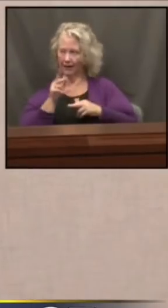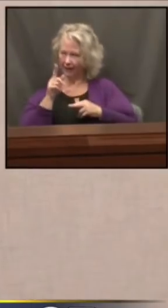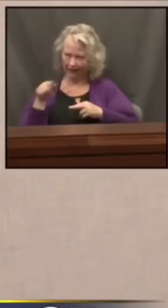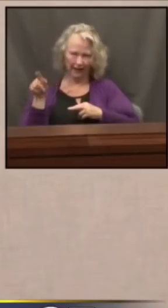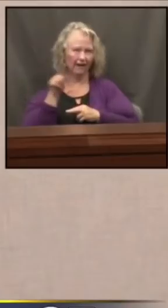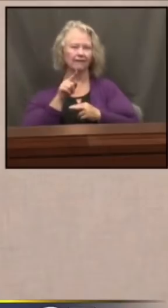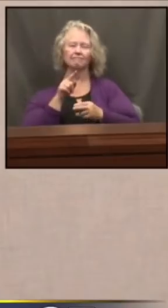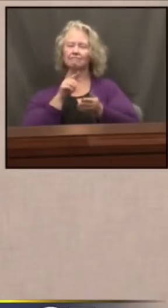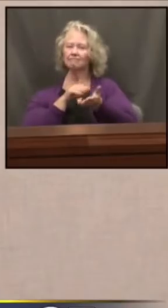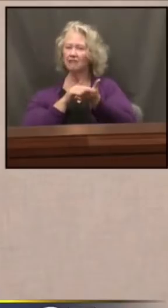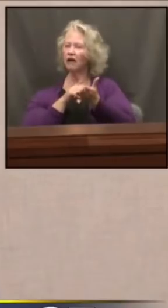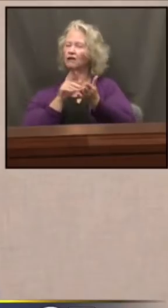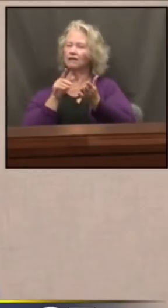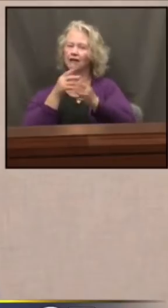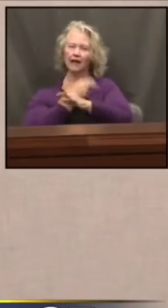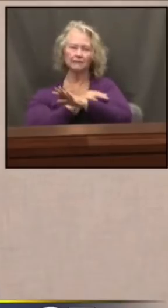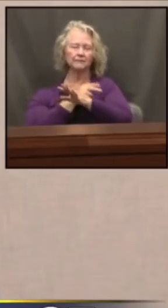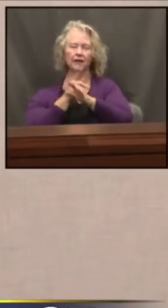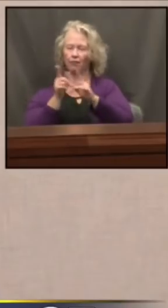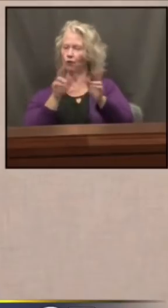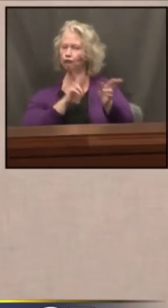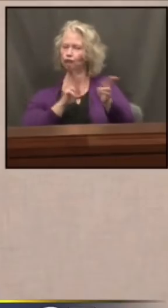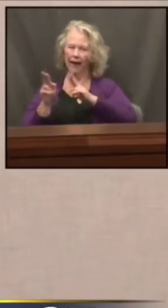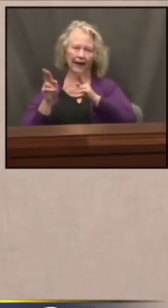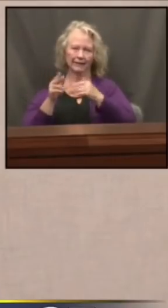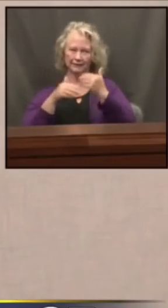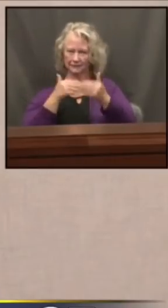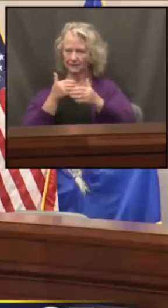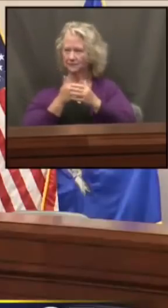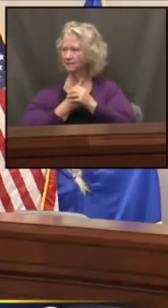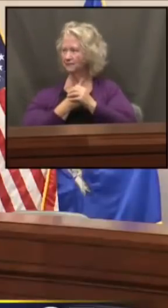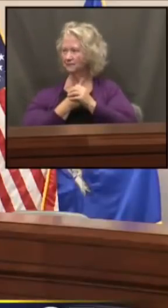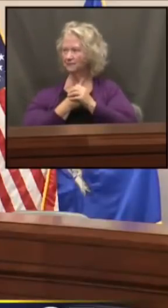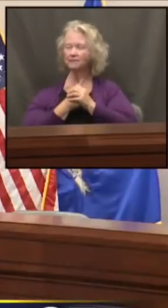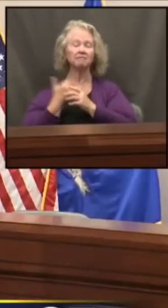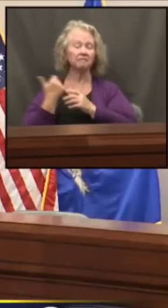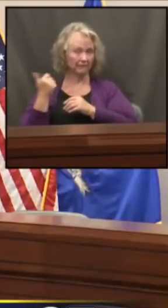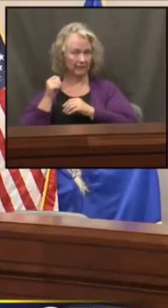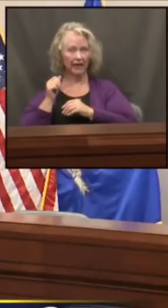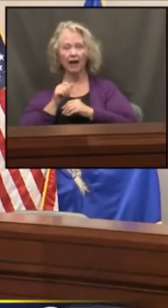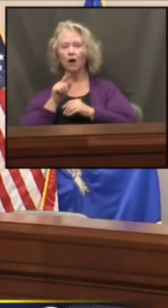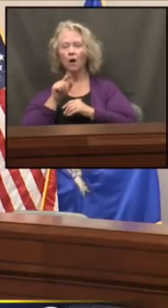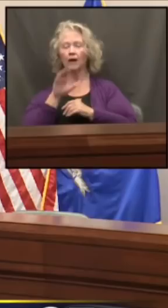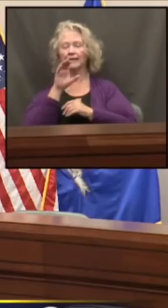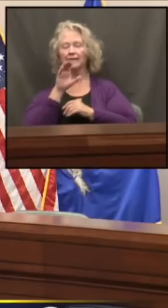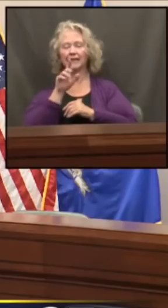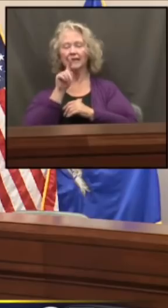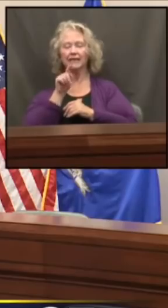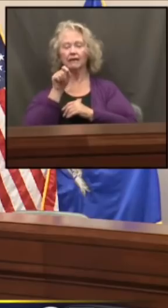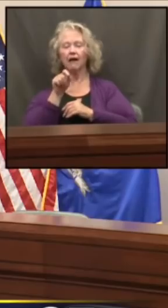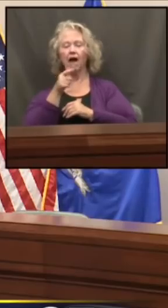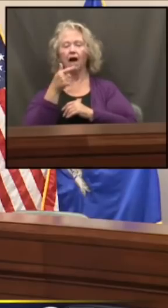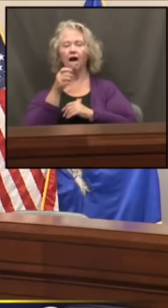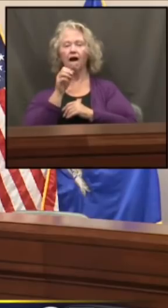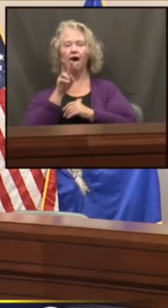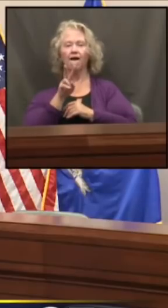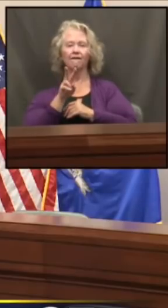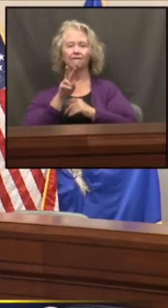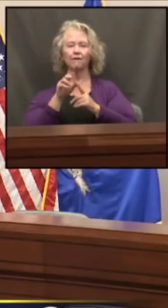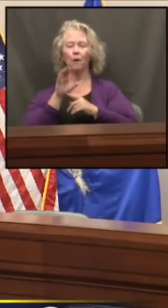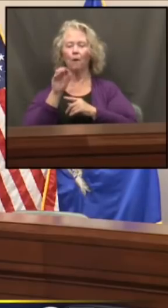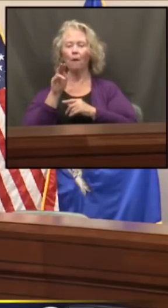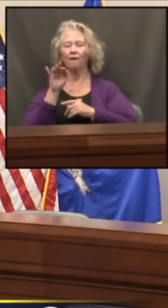well. And Okay. you know, they're ready to go. Yep, just Right, go to thanks very much. ct.gov, COVID vaccine, Paul. We'll get you signed